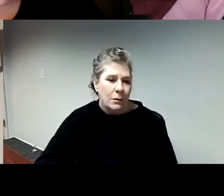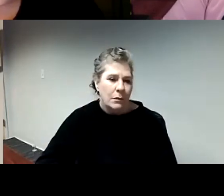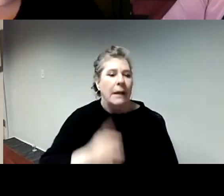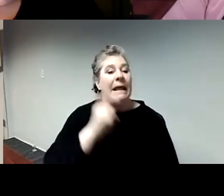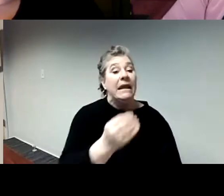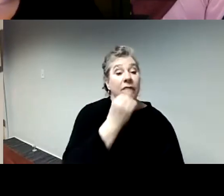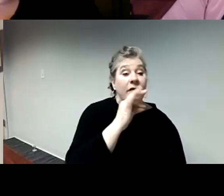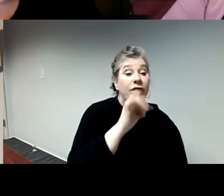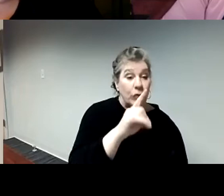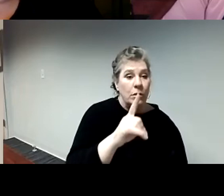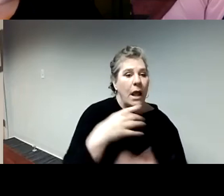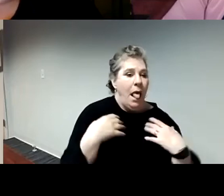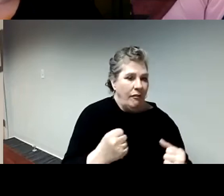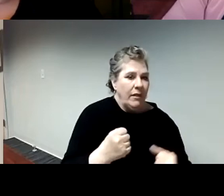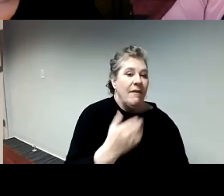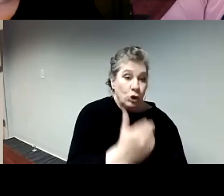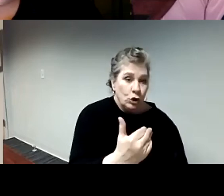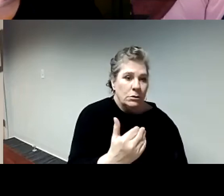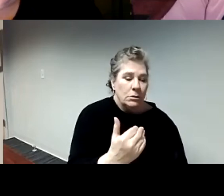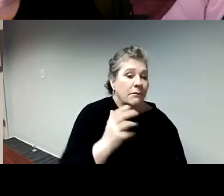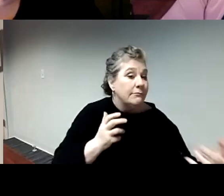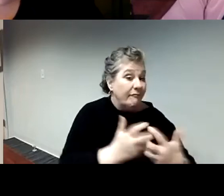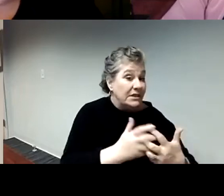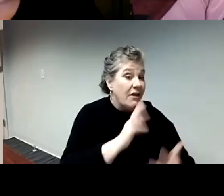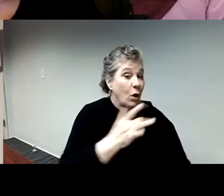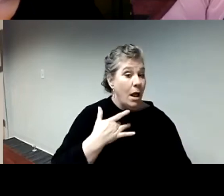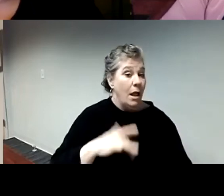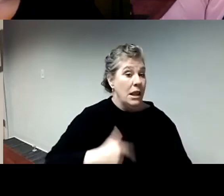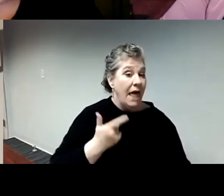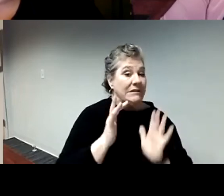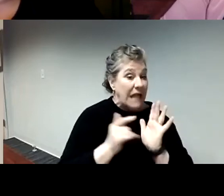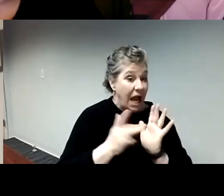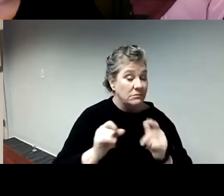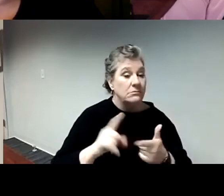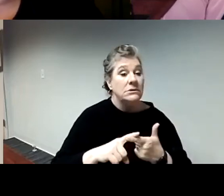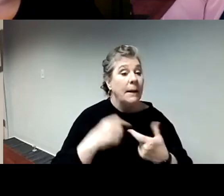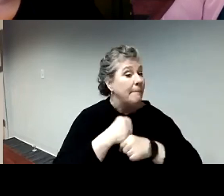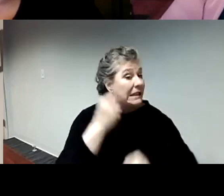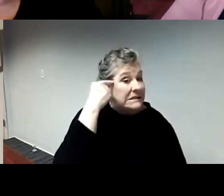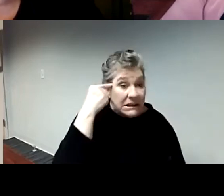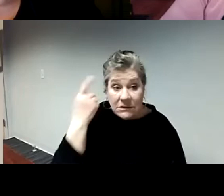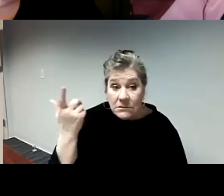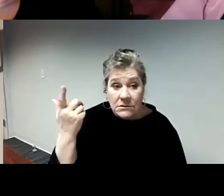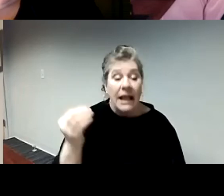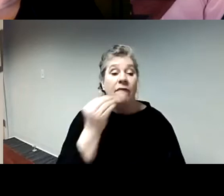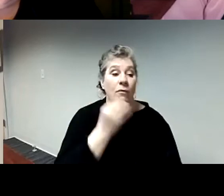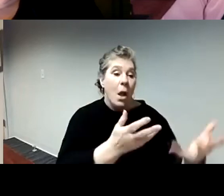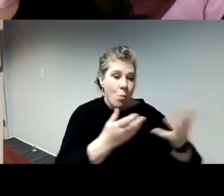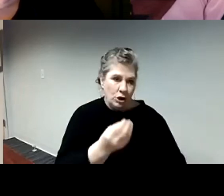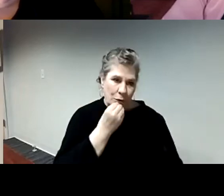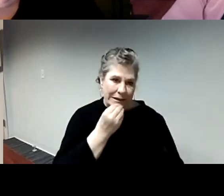food. They need food that fits their lifestyle. They need food that makes sense to them, and they need food that they want to